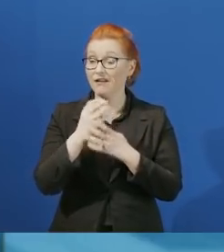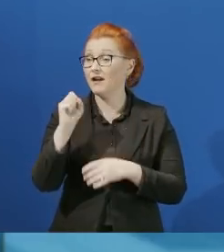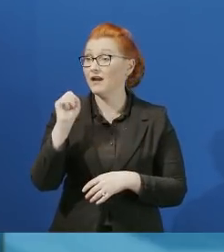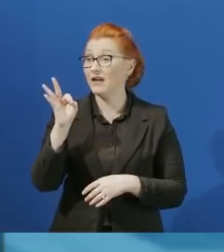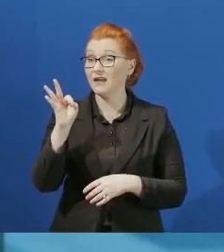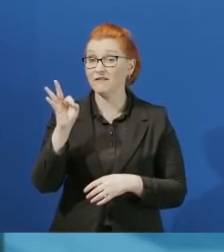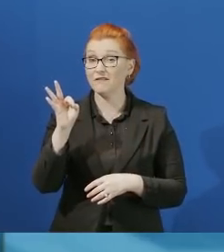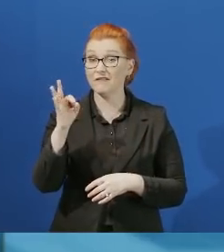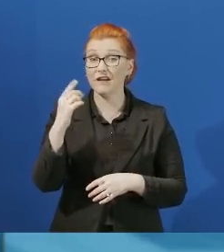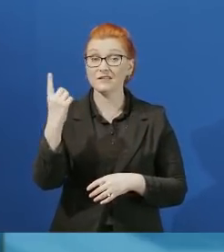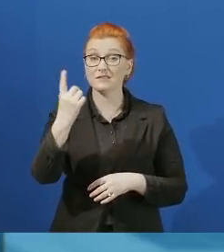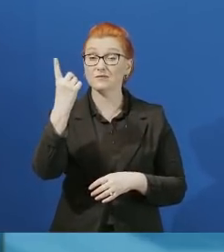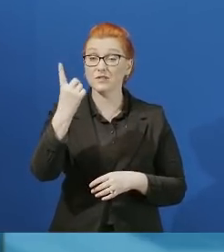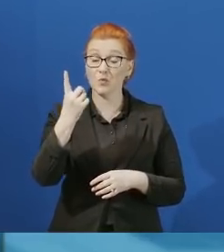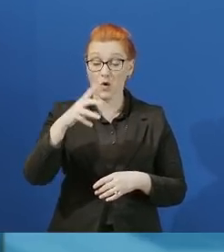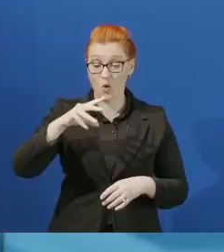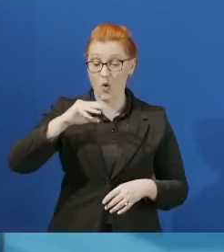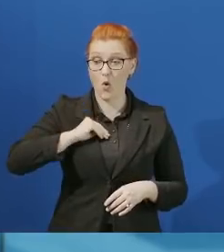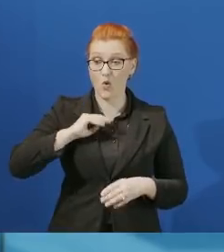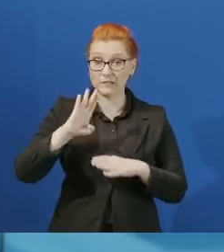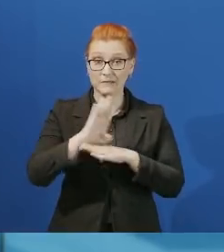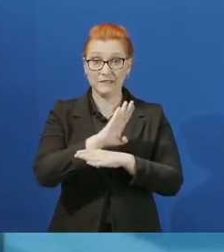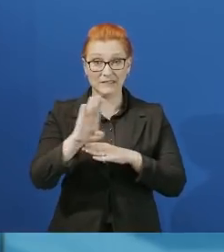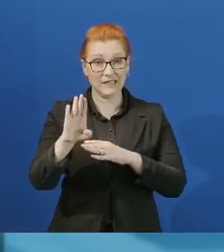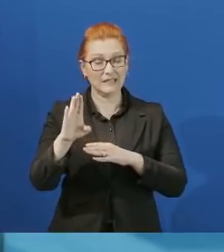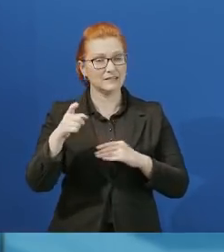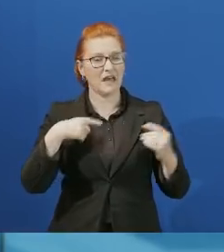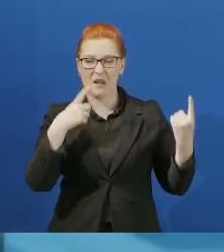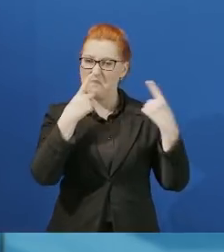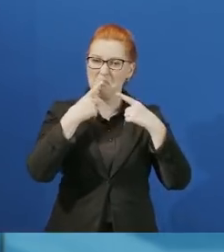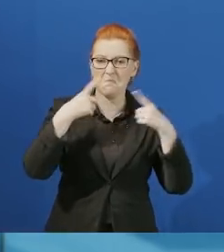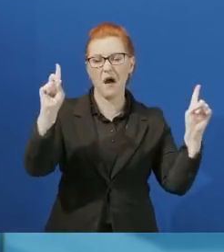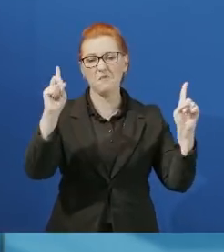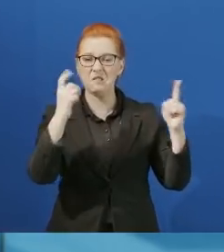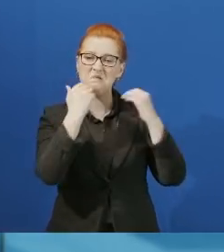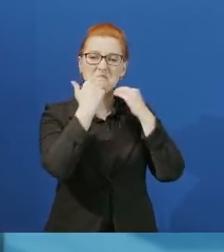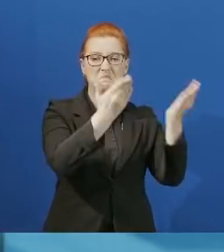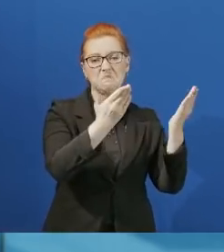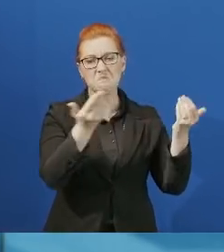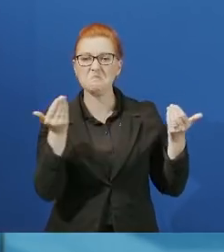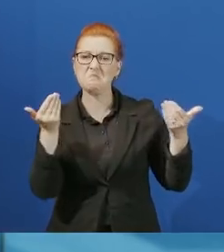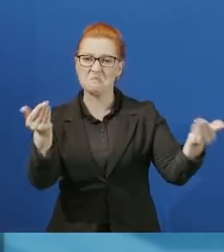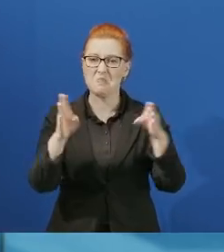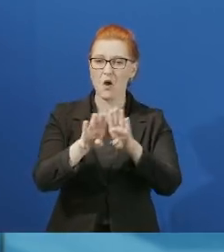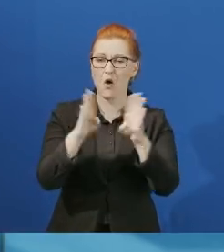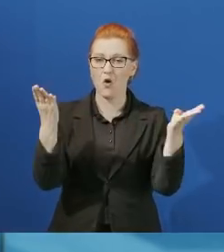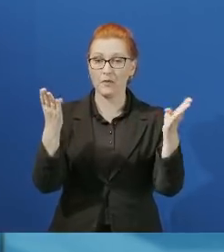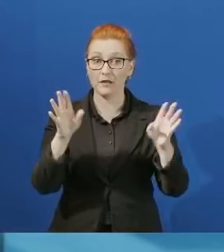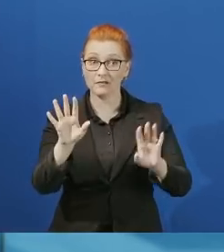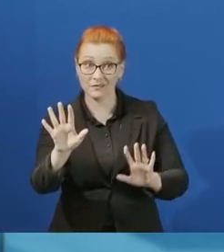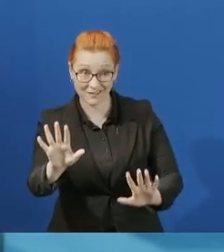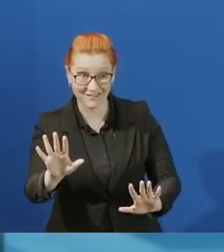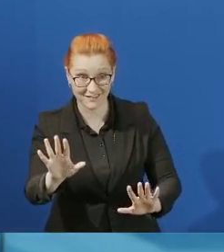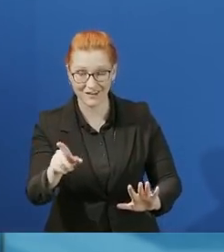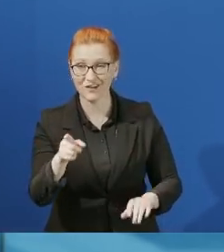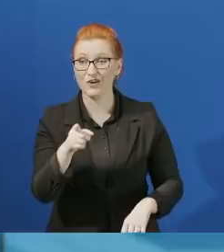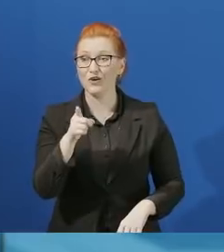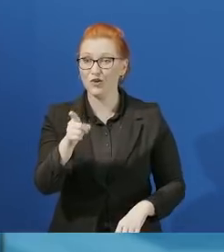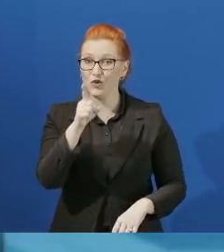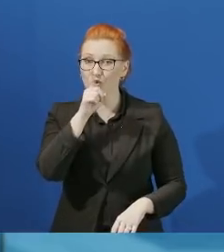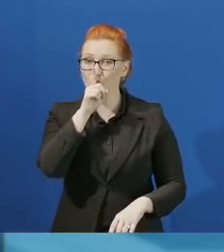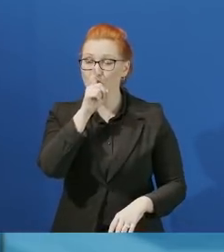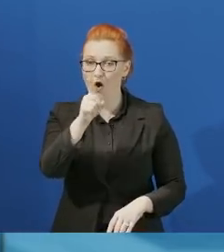establishment and are publicly going to flaunt the order, you are playing with your